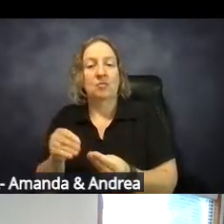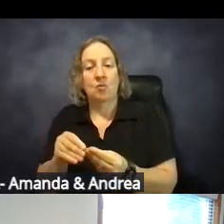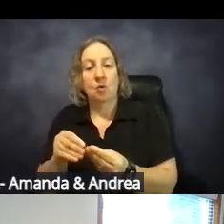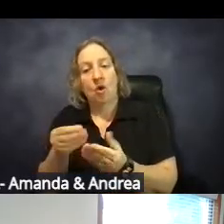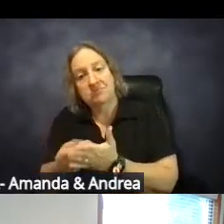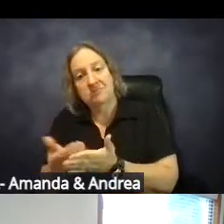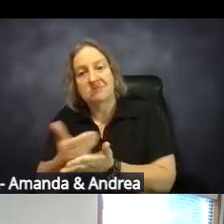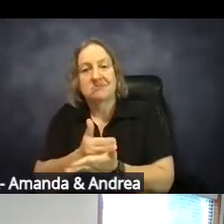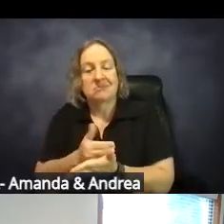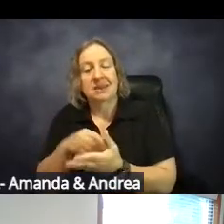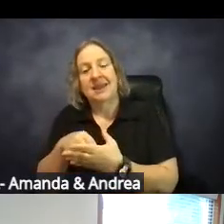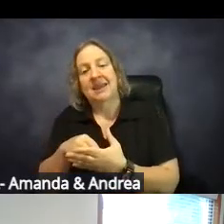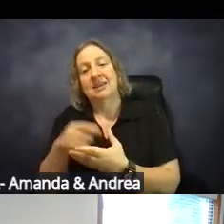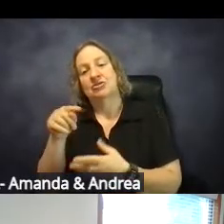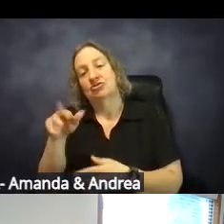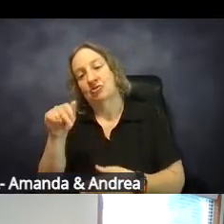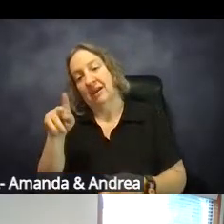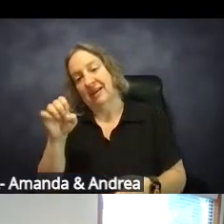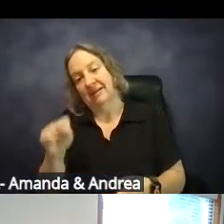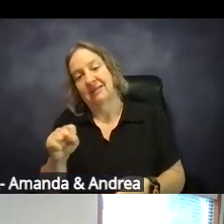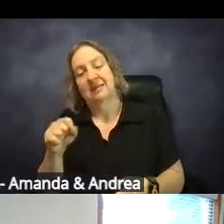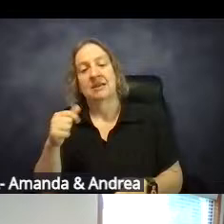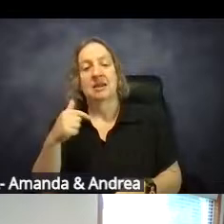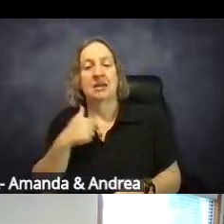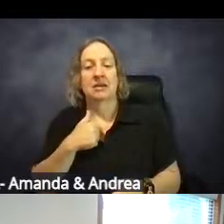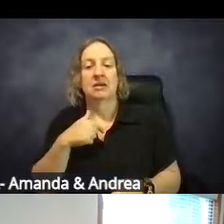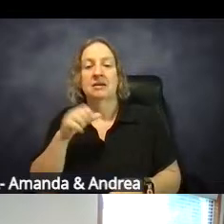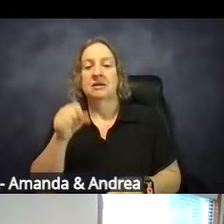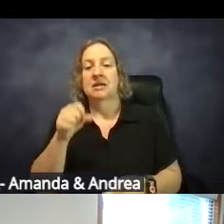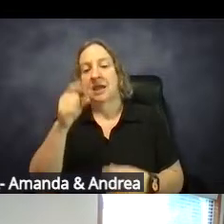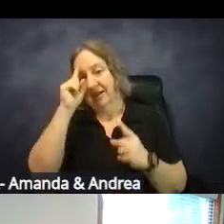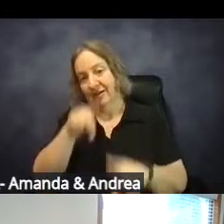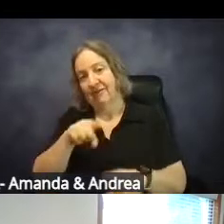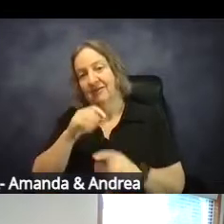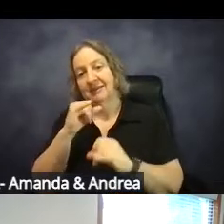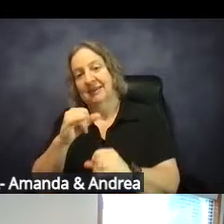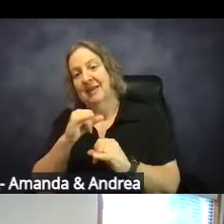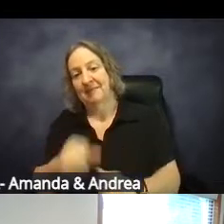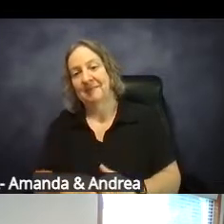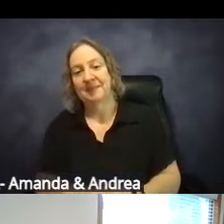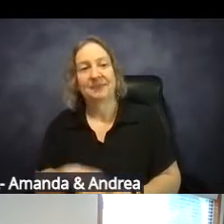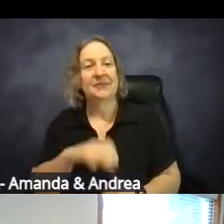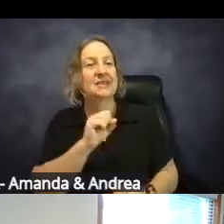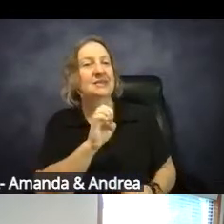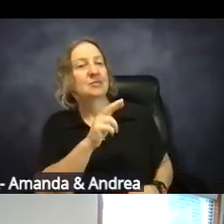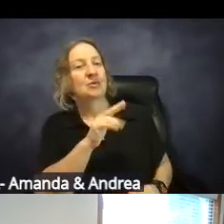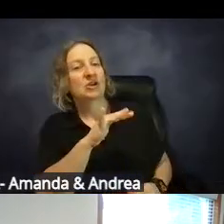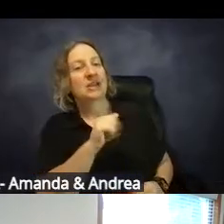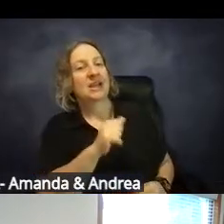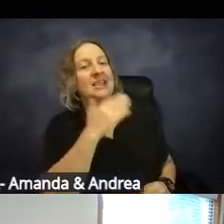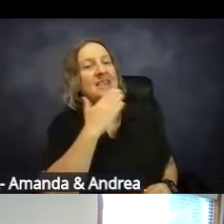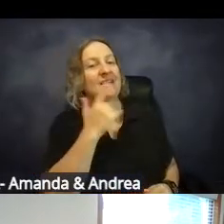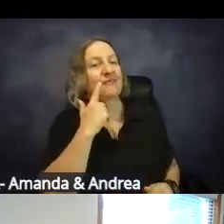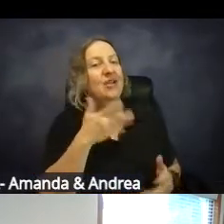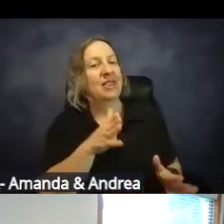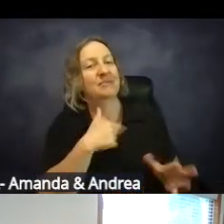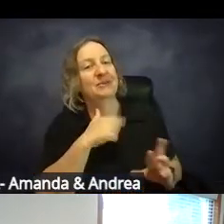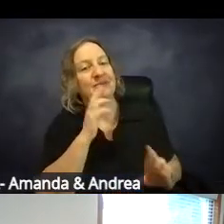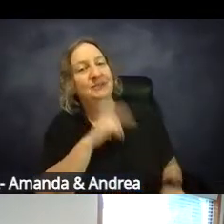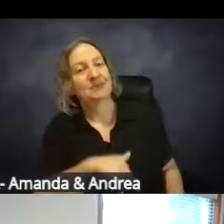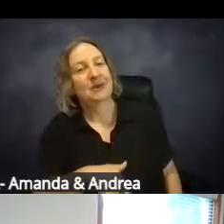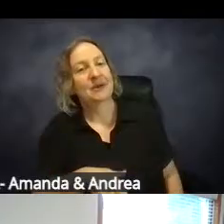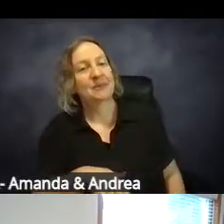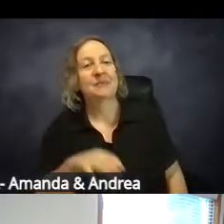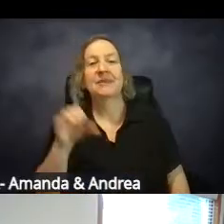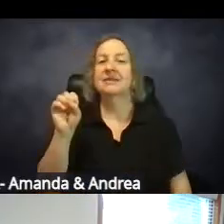in the trades. So I right in the line with you. Sabrina, thank you for letting me just respond.